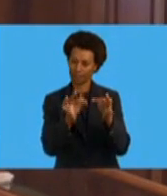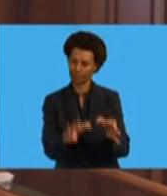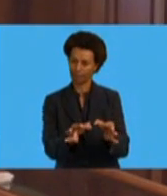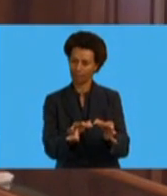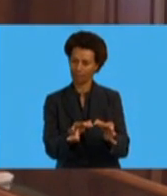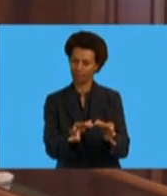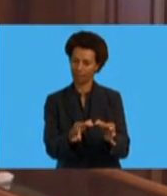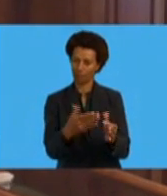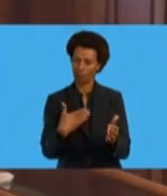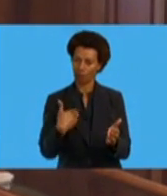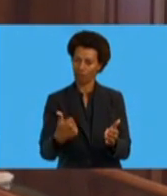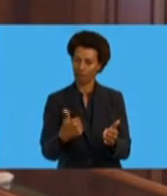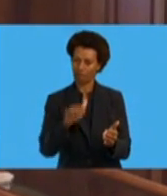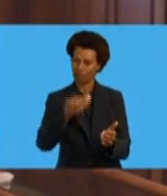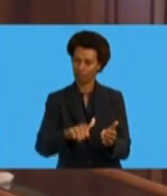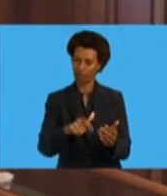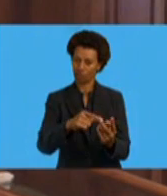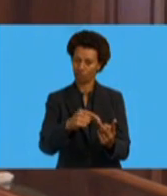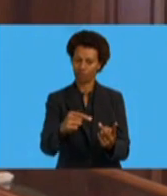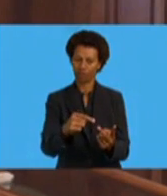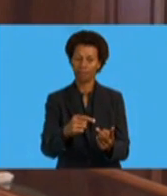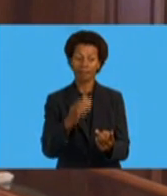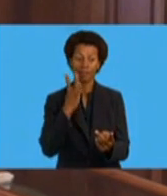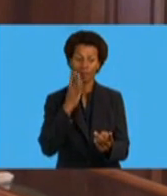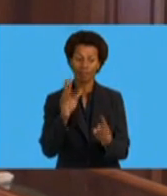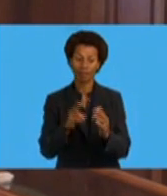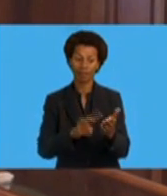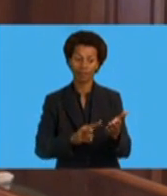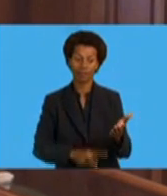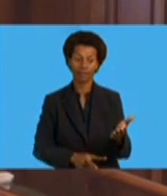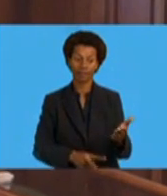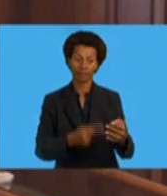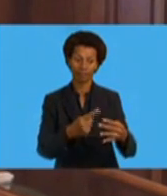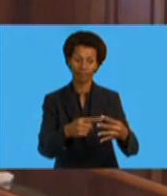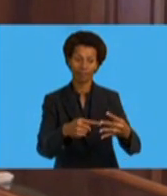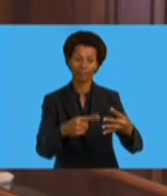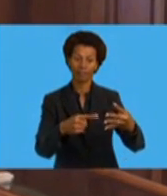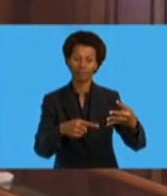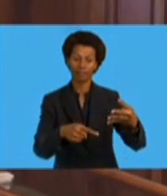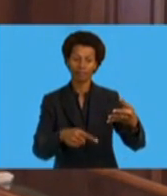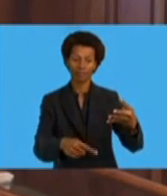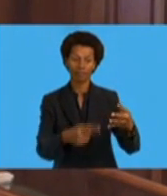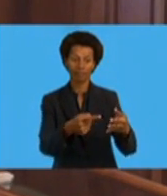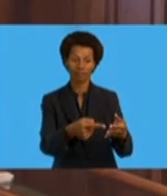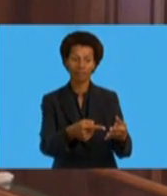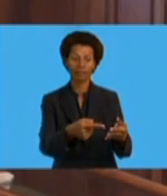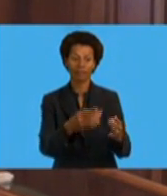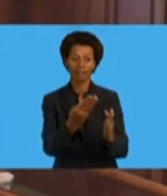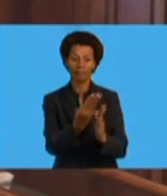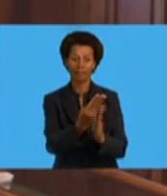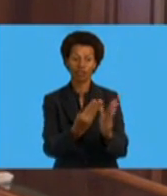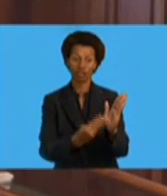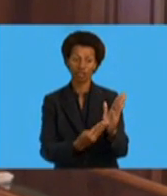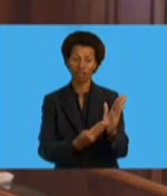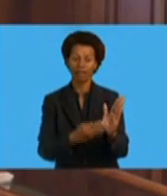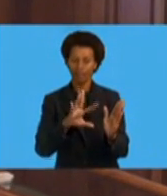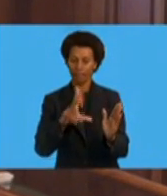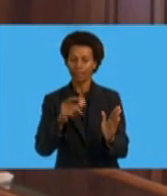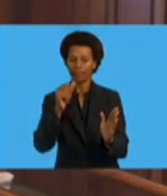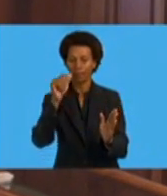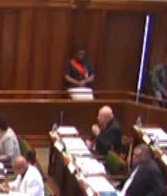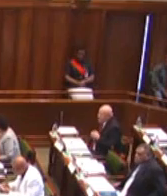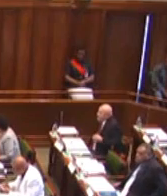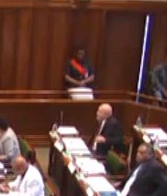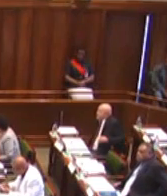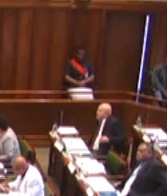choice. When they read the details of this budget or have it explained to them honestly, they can form their own